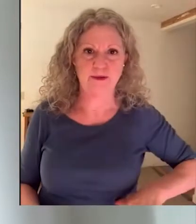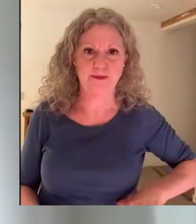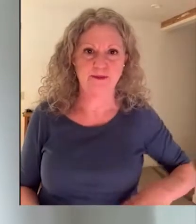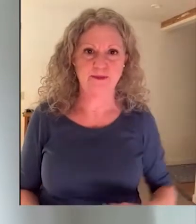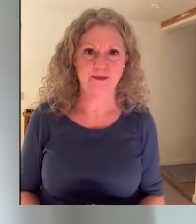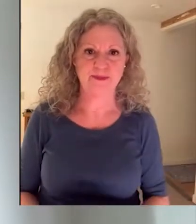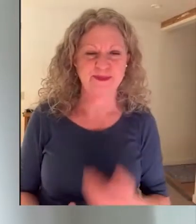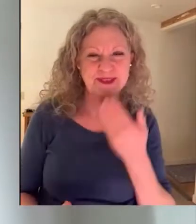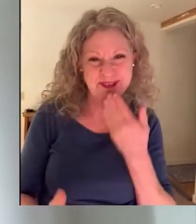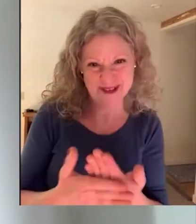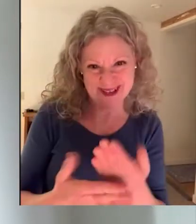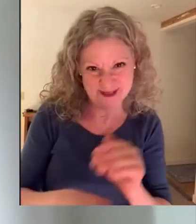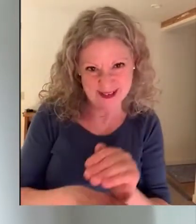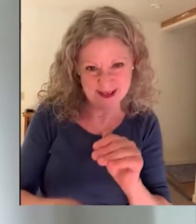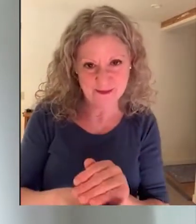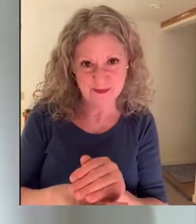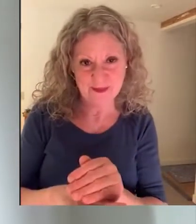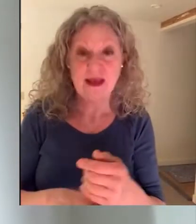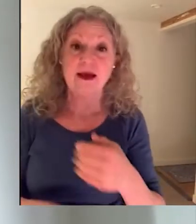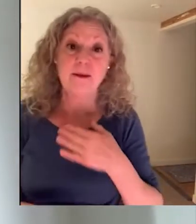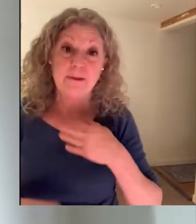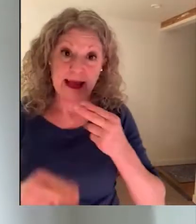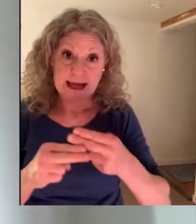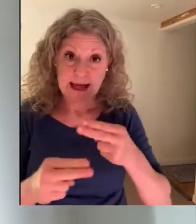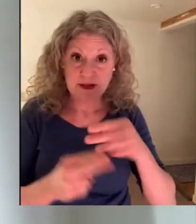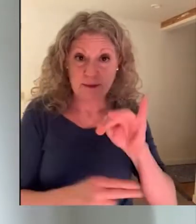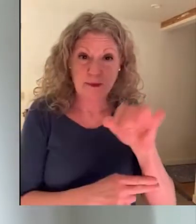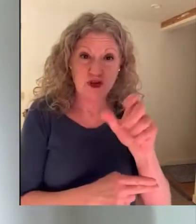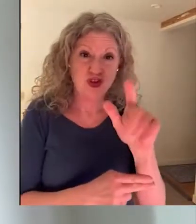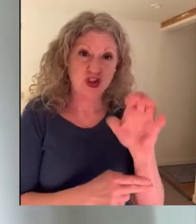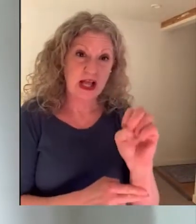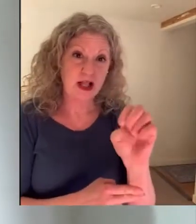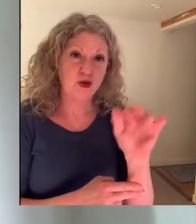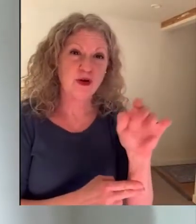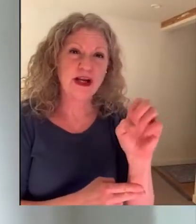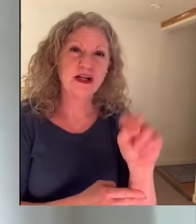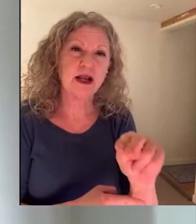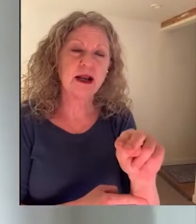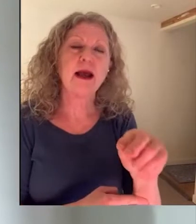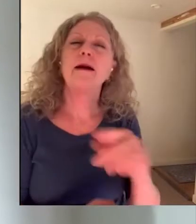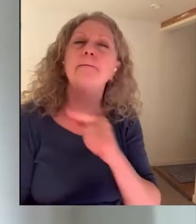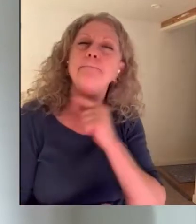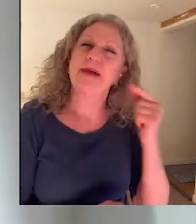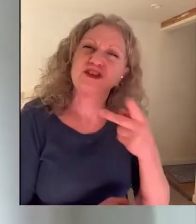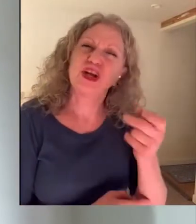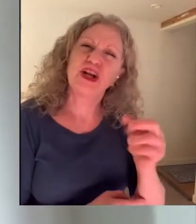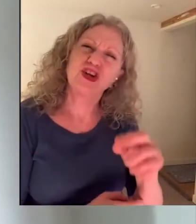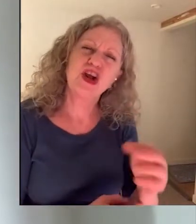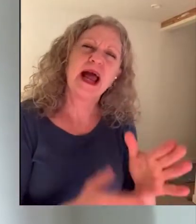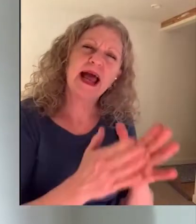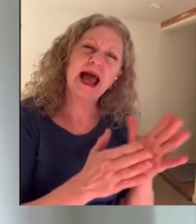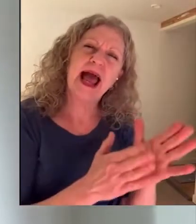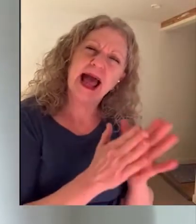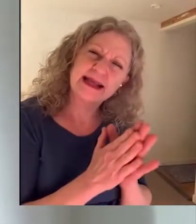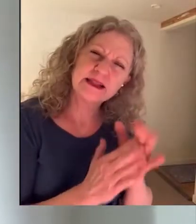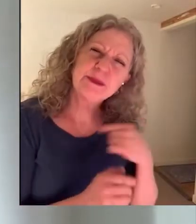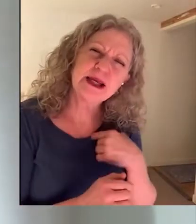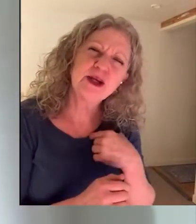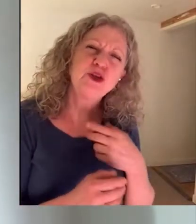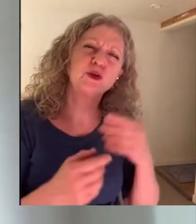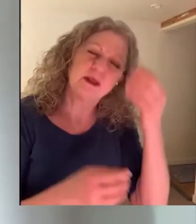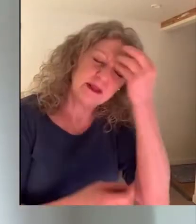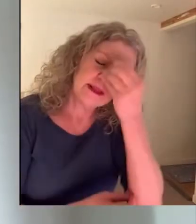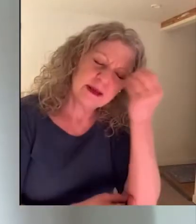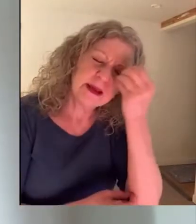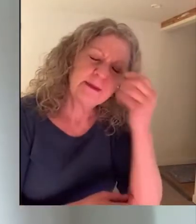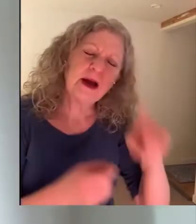evening. I am Michelle Raton, and Pastor Hector invited me to give a reflection on the theme for the second